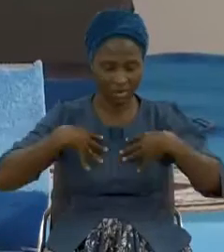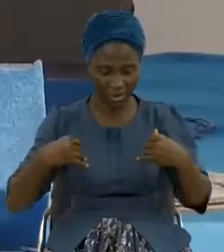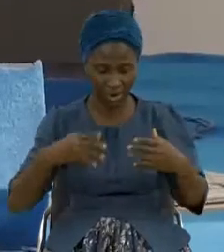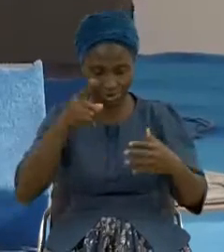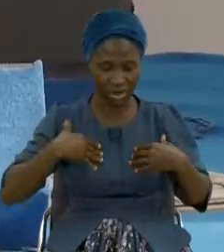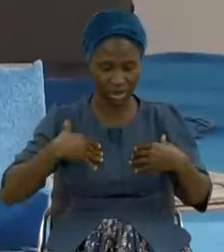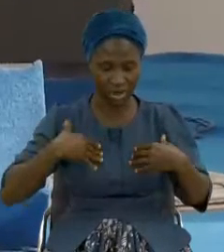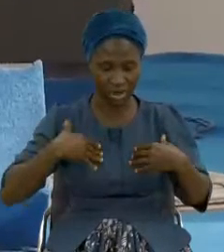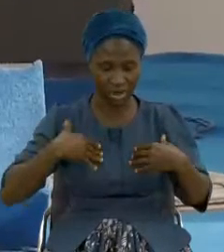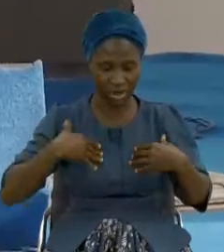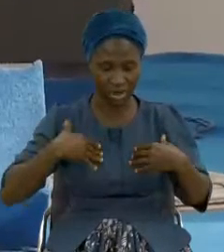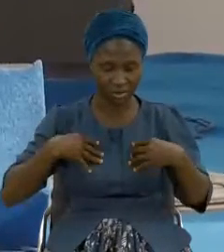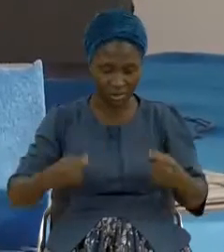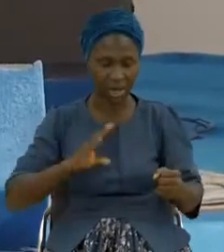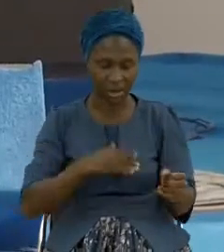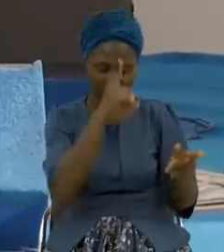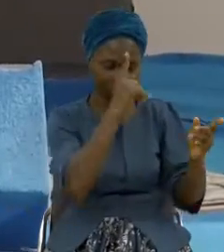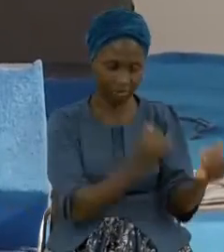now unwavering,